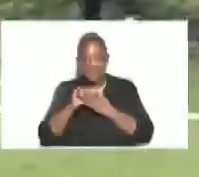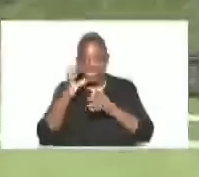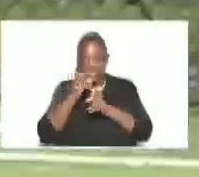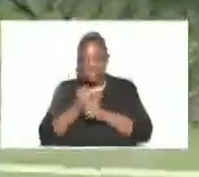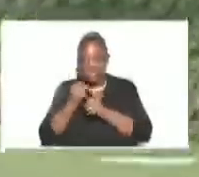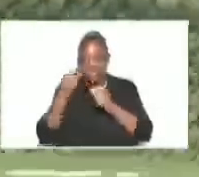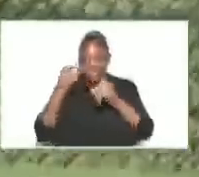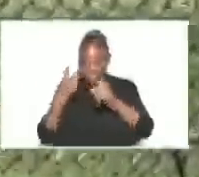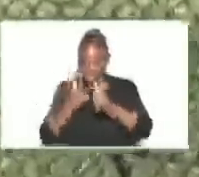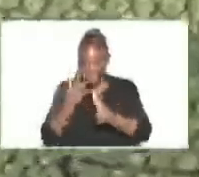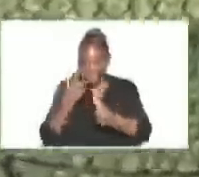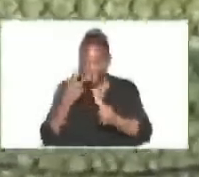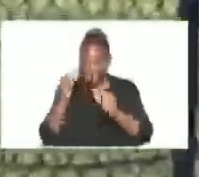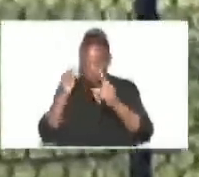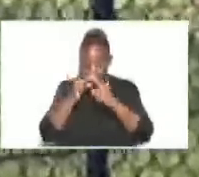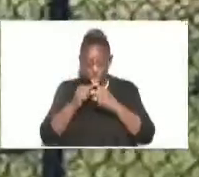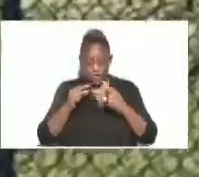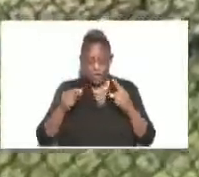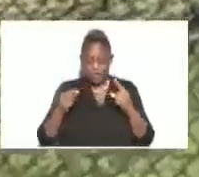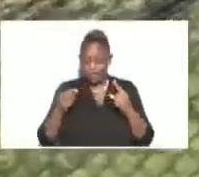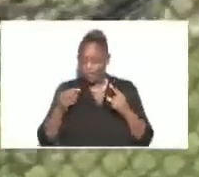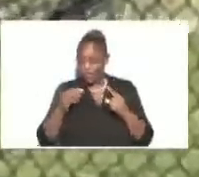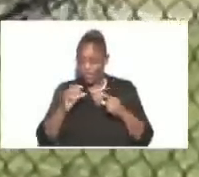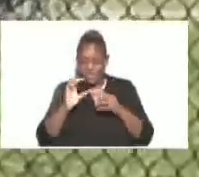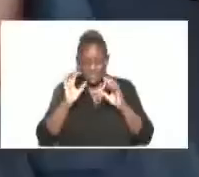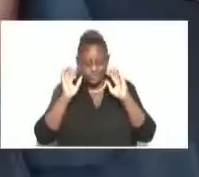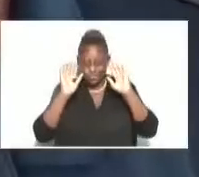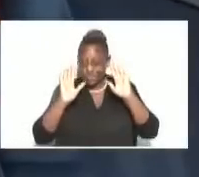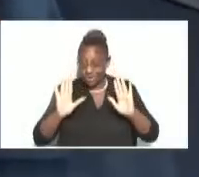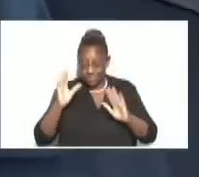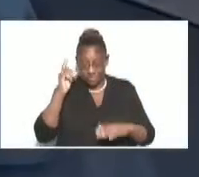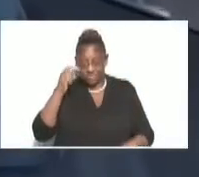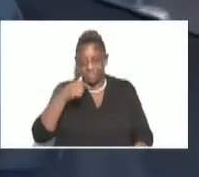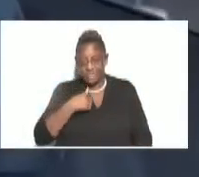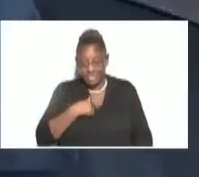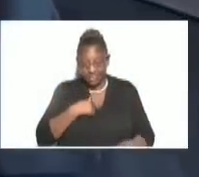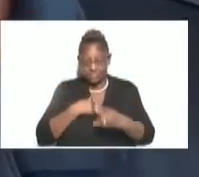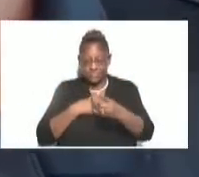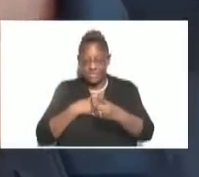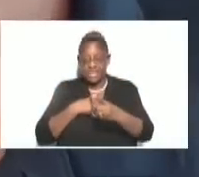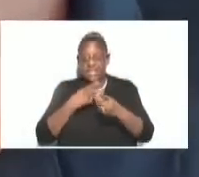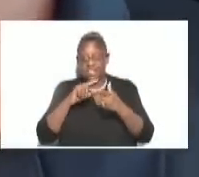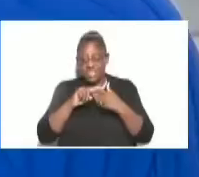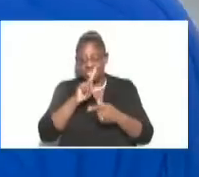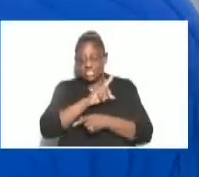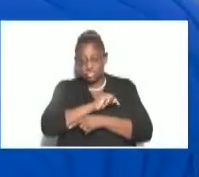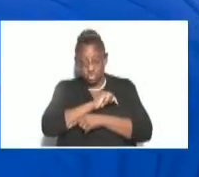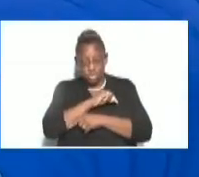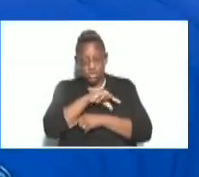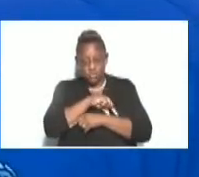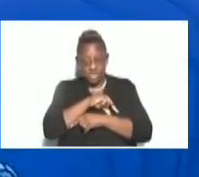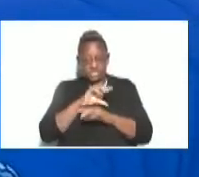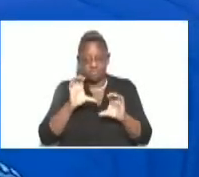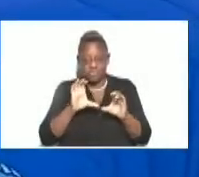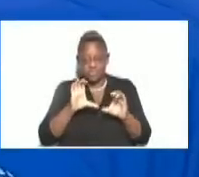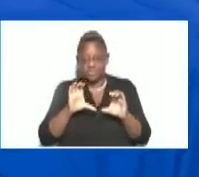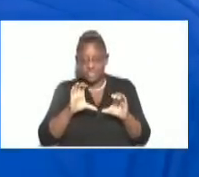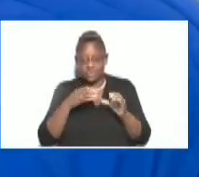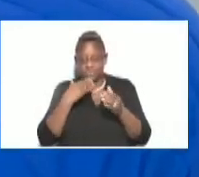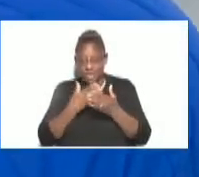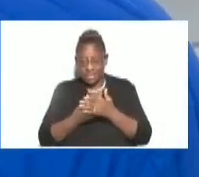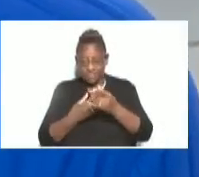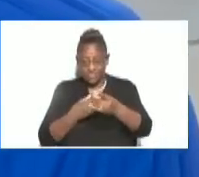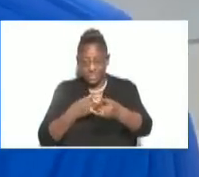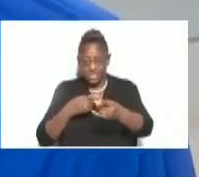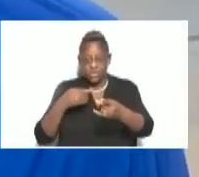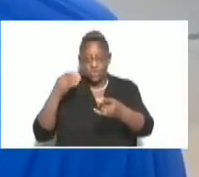was kind of emotional because we fight. I think Jervain Turnquest played the game of his life. I knew that we needed to